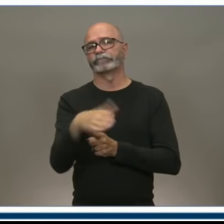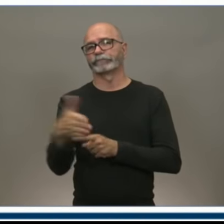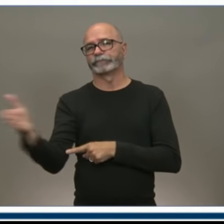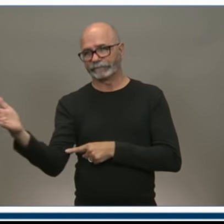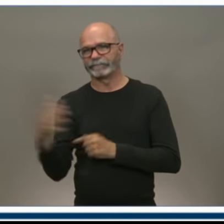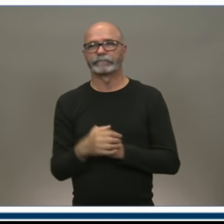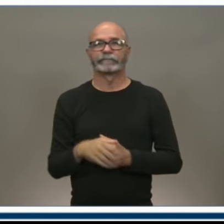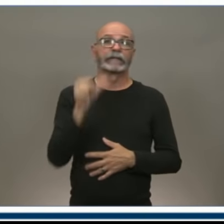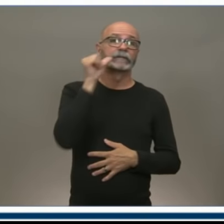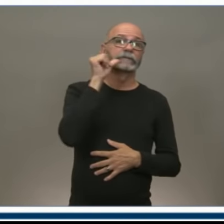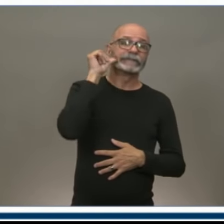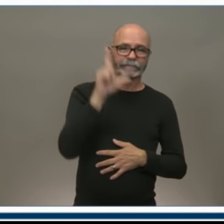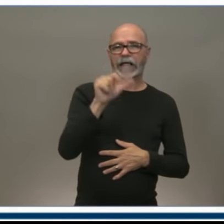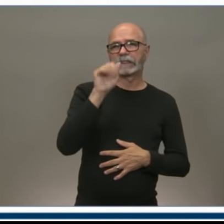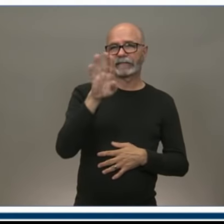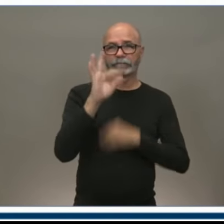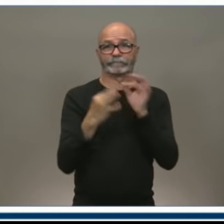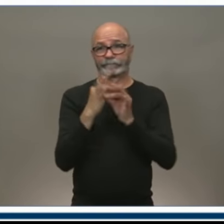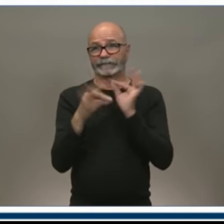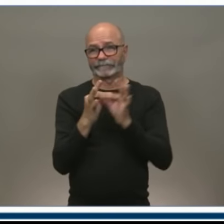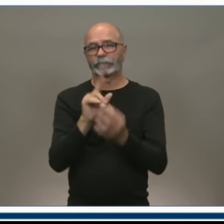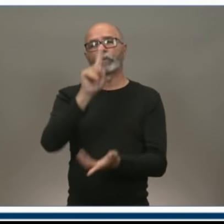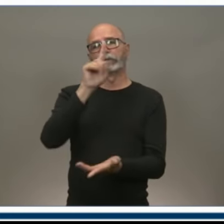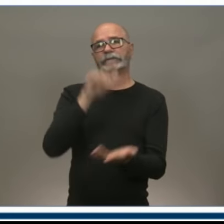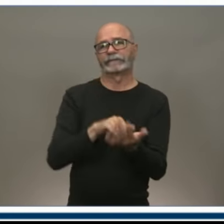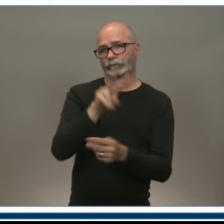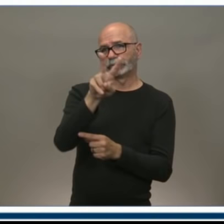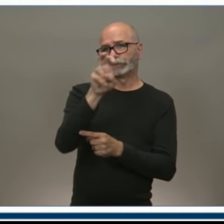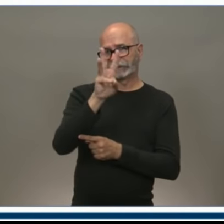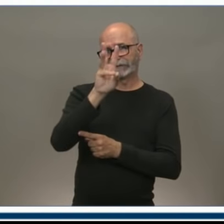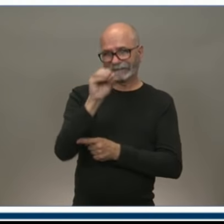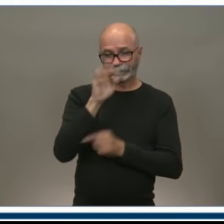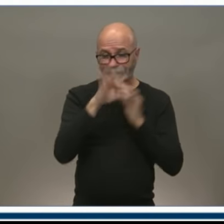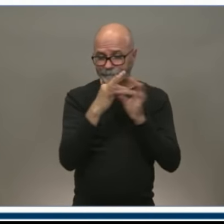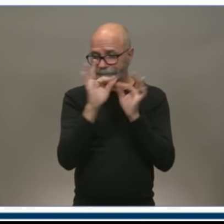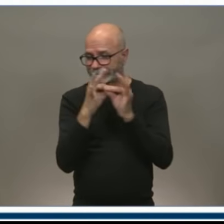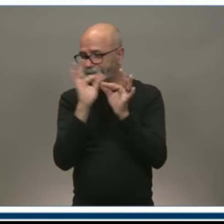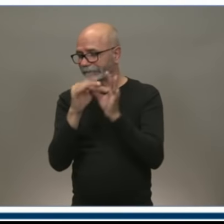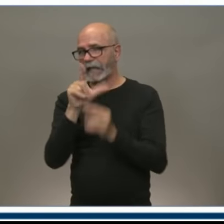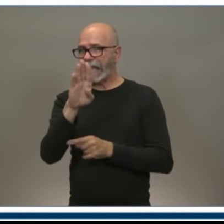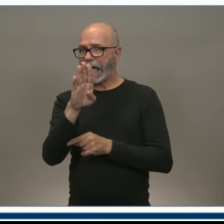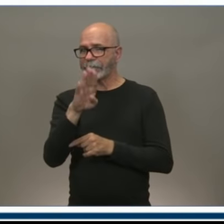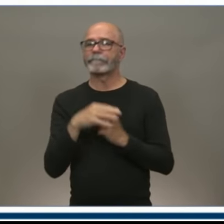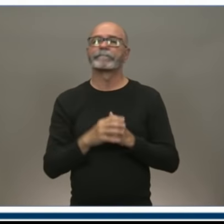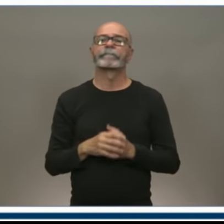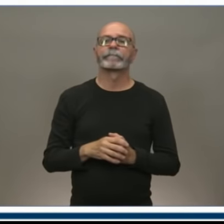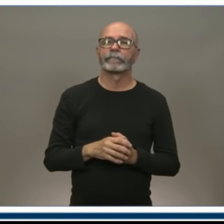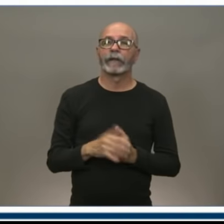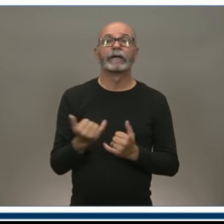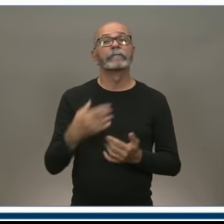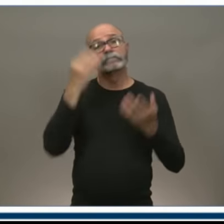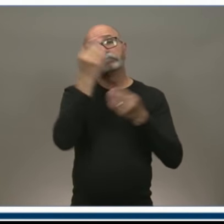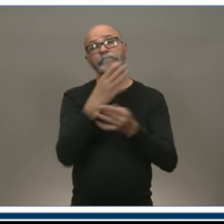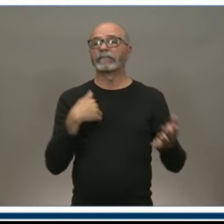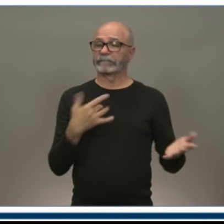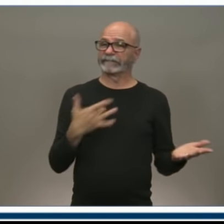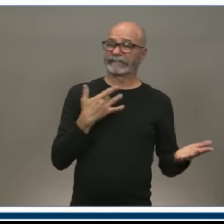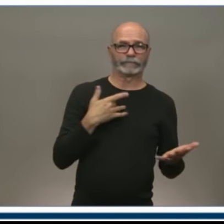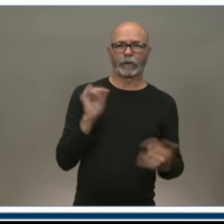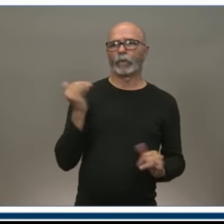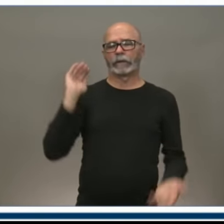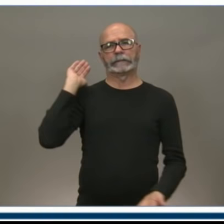1,260 tests. I am pleased to be able to say today that I'm feeling less anxious about the cluster